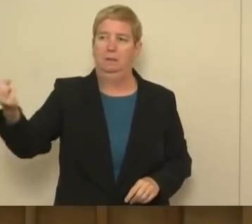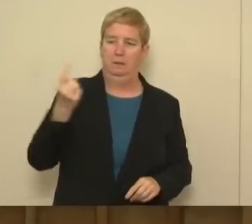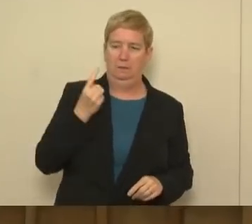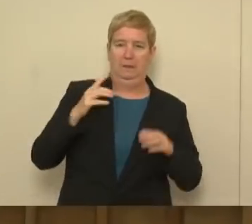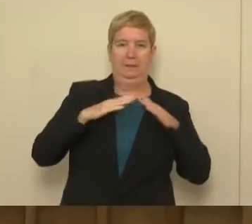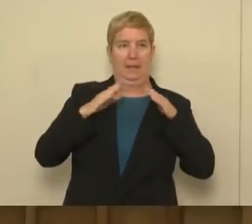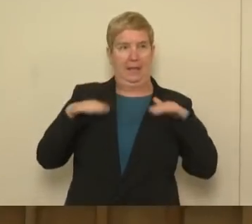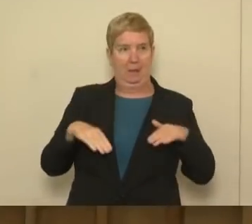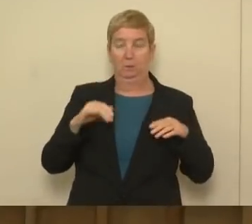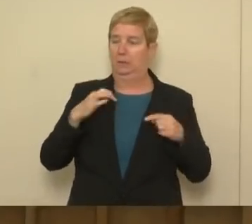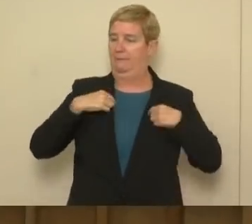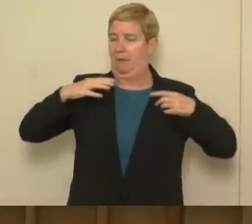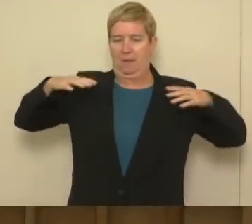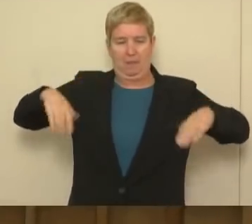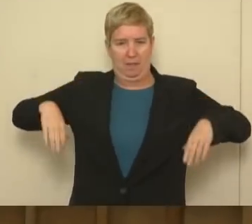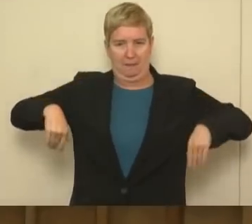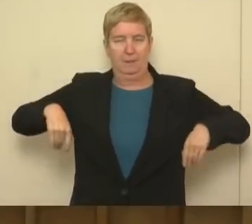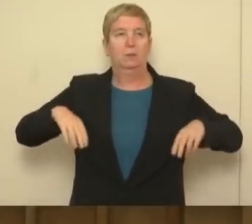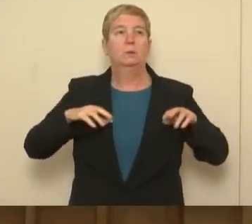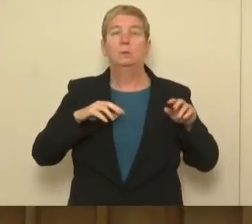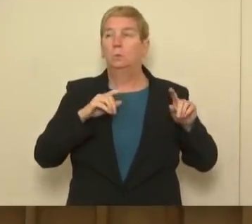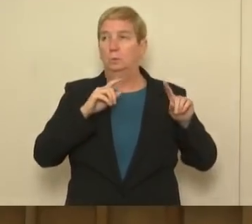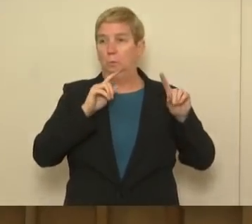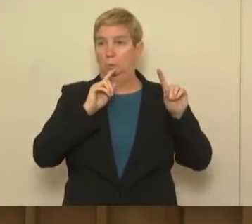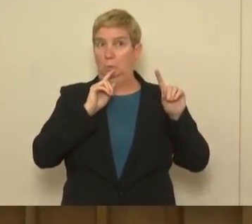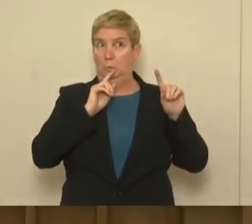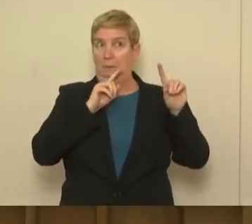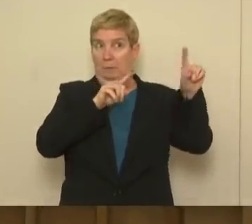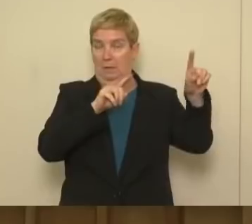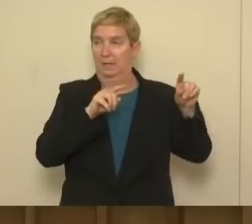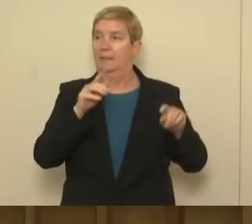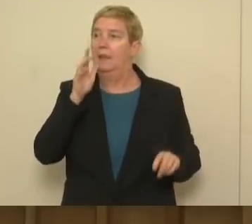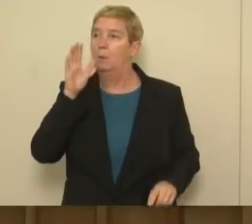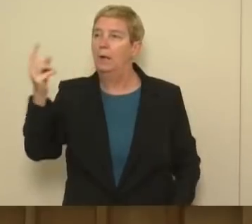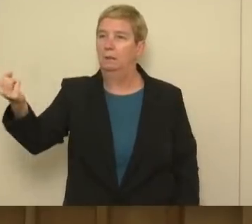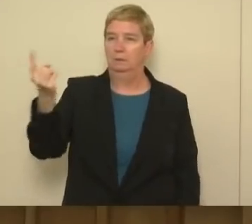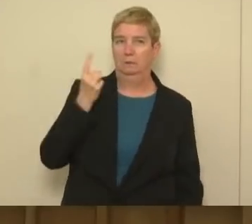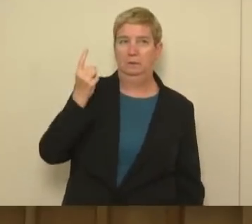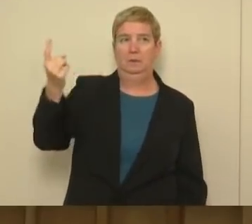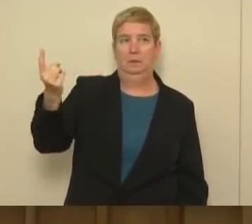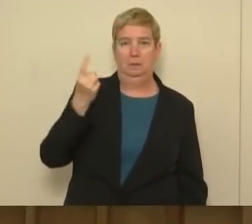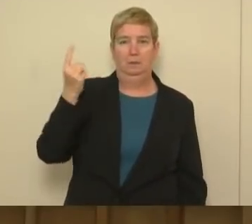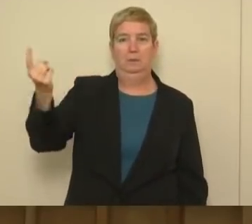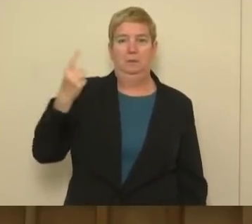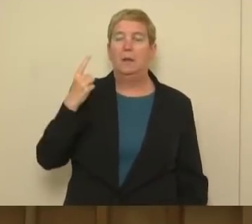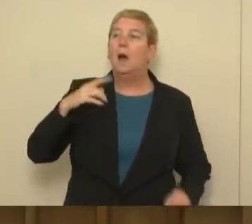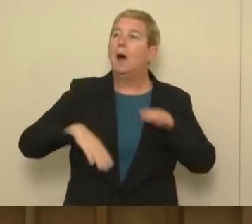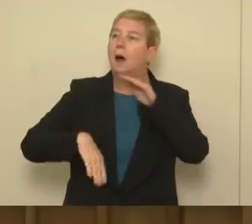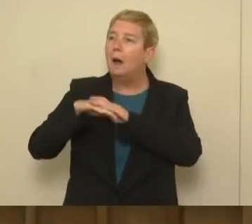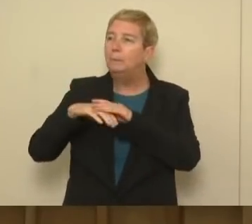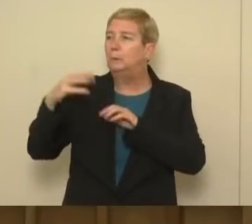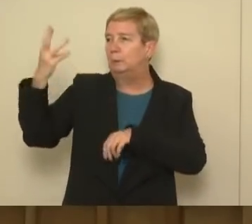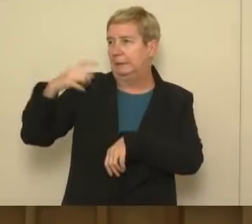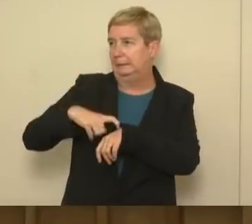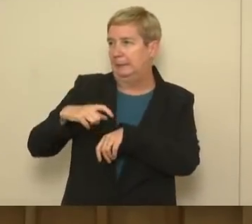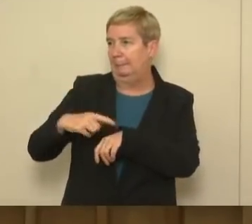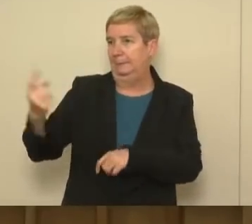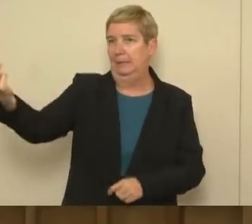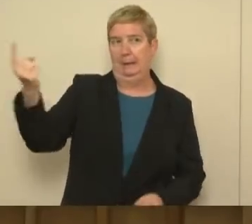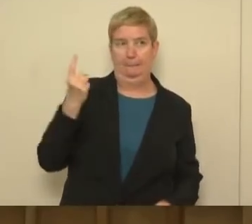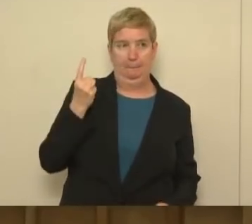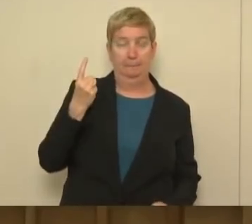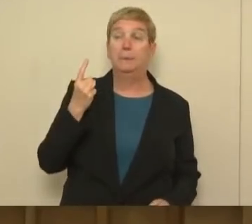have not self-responded up to 6 times. And that up to 6 times is what they've said. And that by